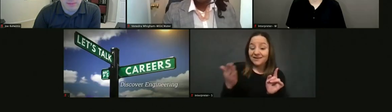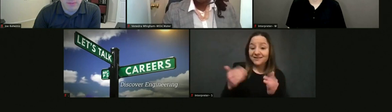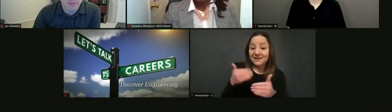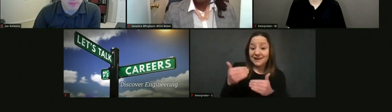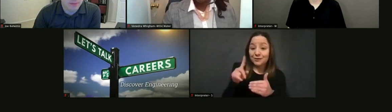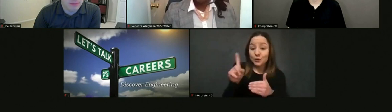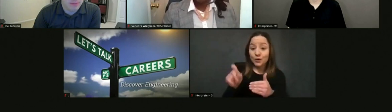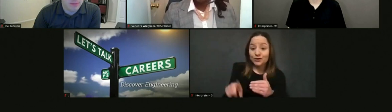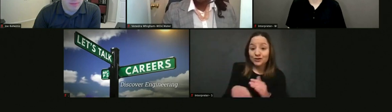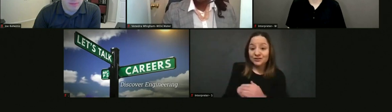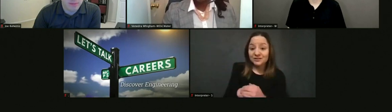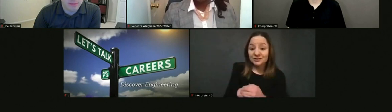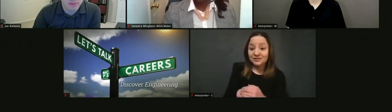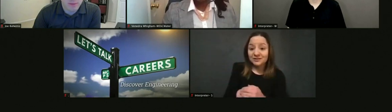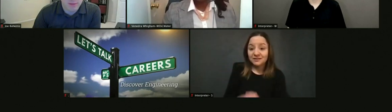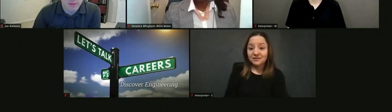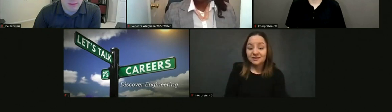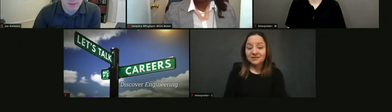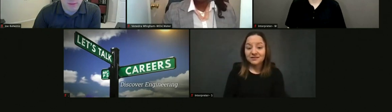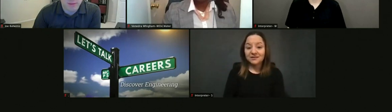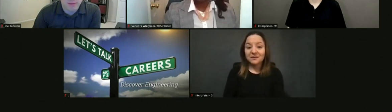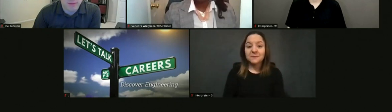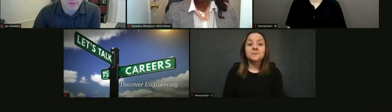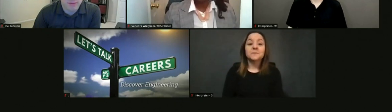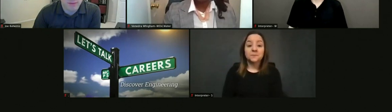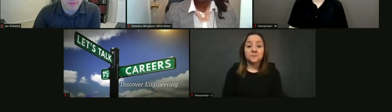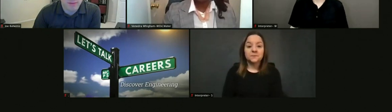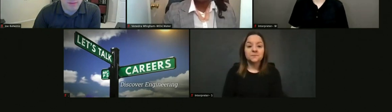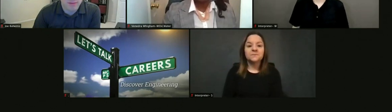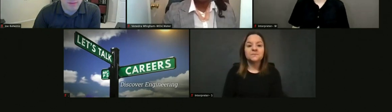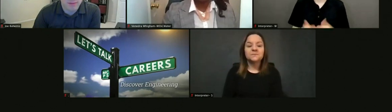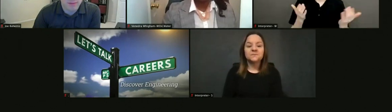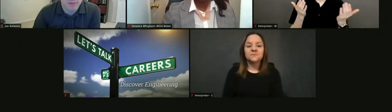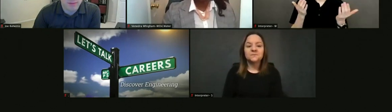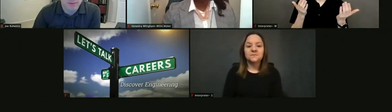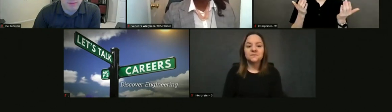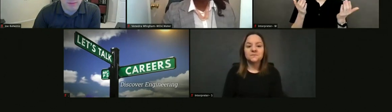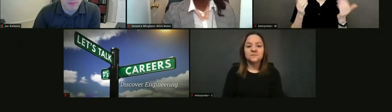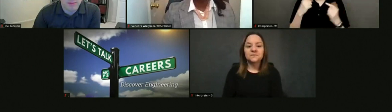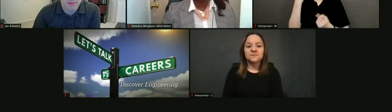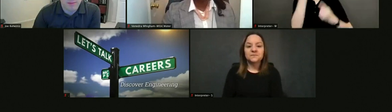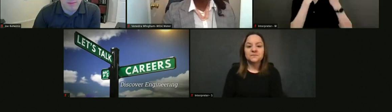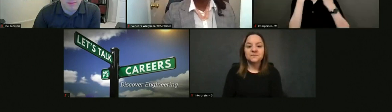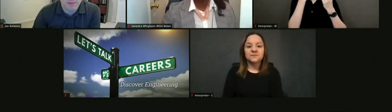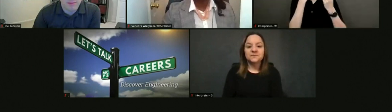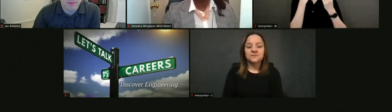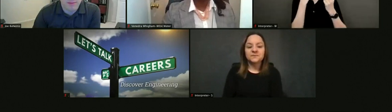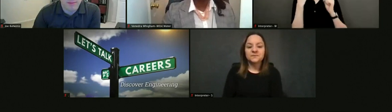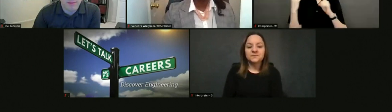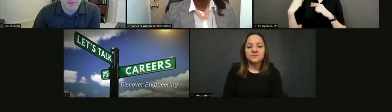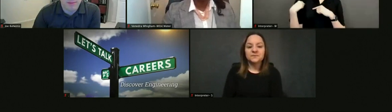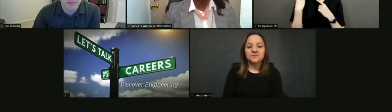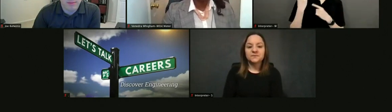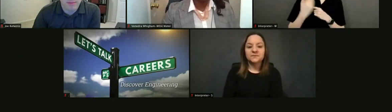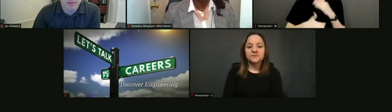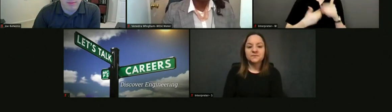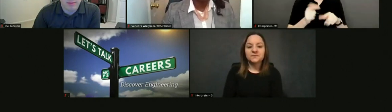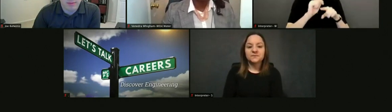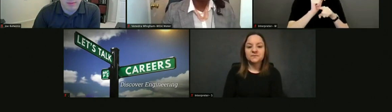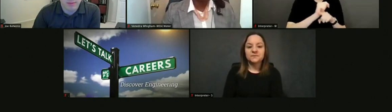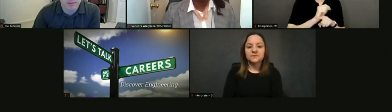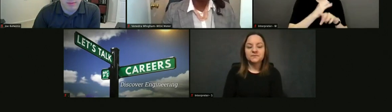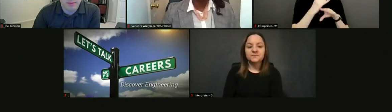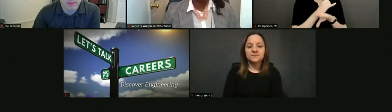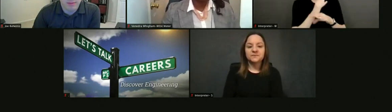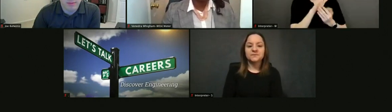question. All right. So as you know, as you kind of think about your life after those initial stages of getting that training,